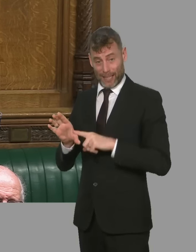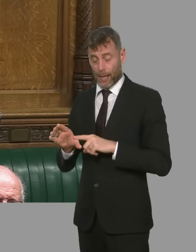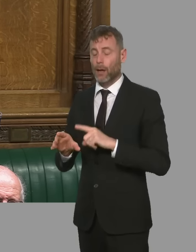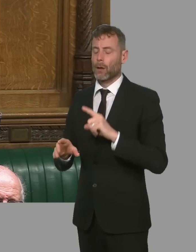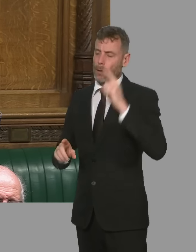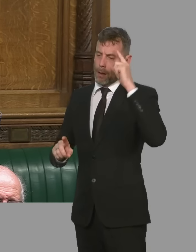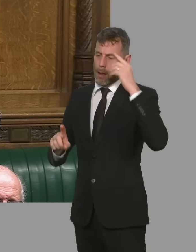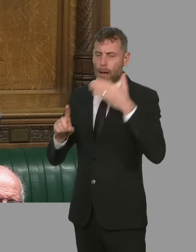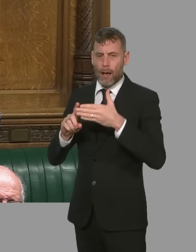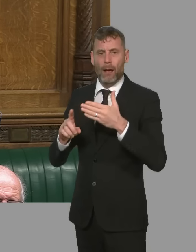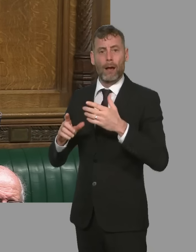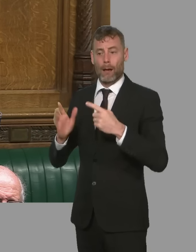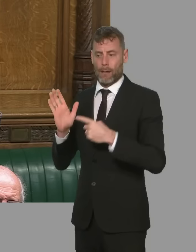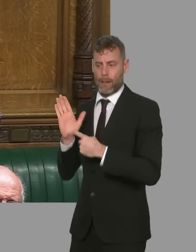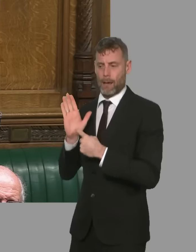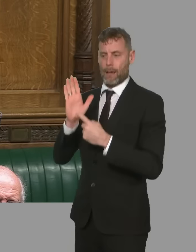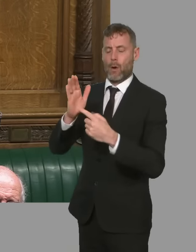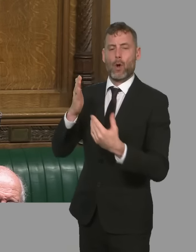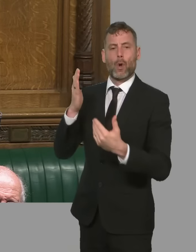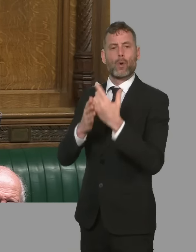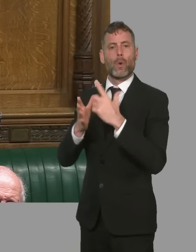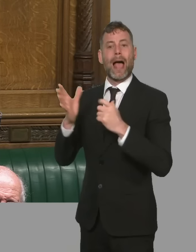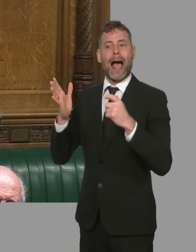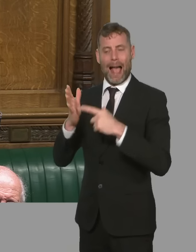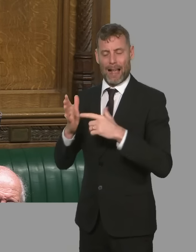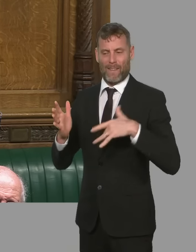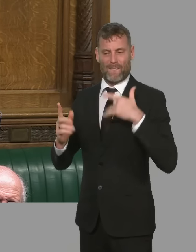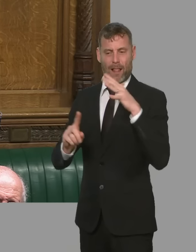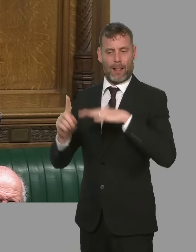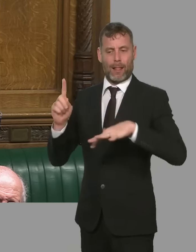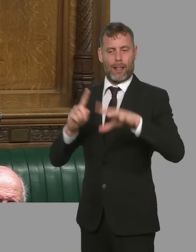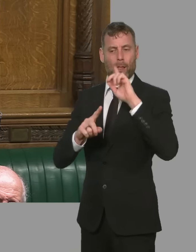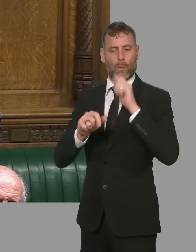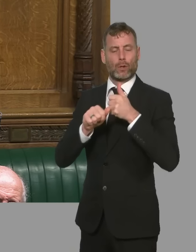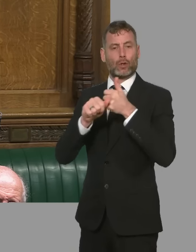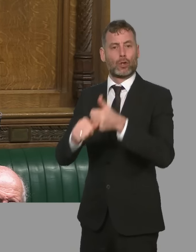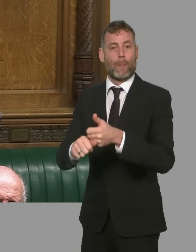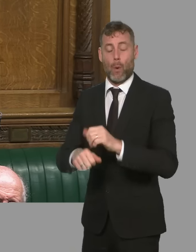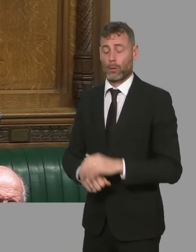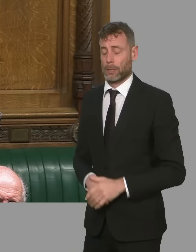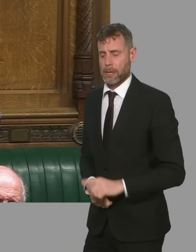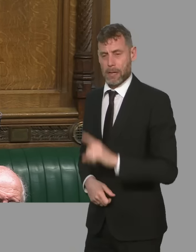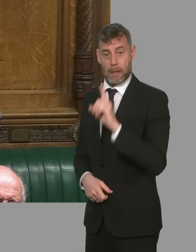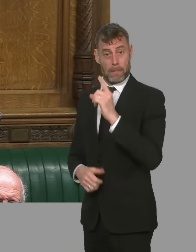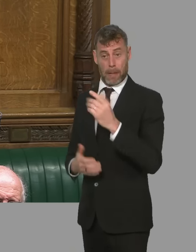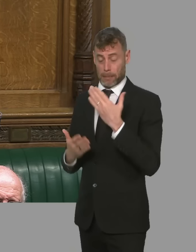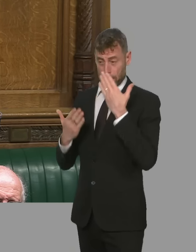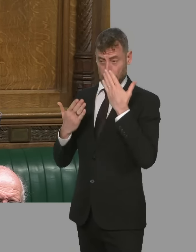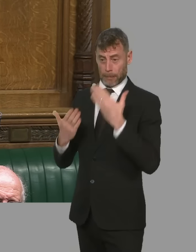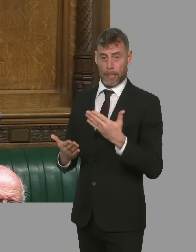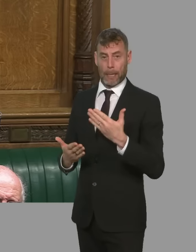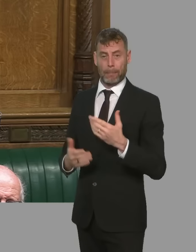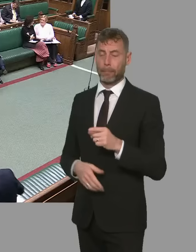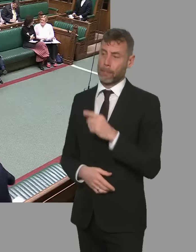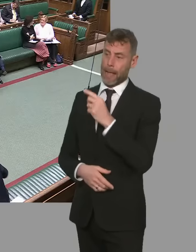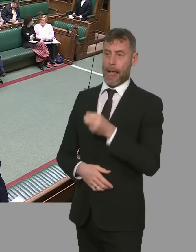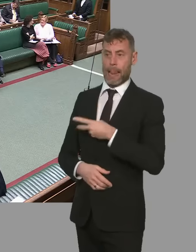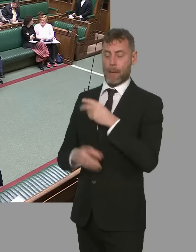at the moment because of discord amongst his own benches. What does he say to the victims of Northern Ireland who want to see